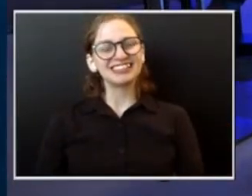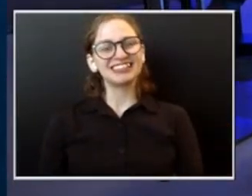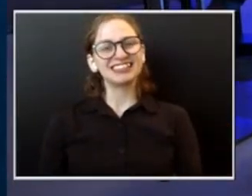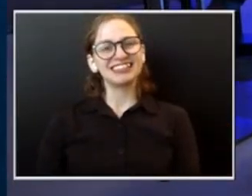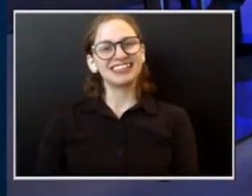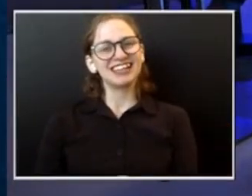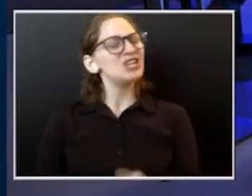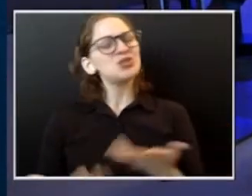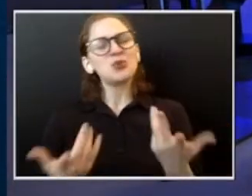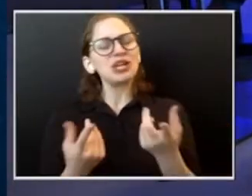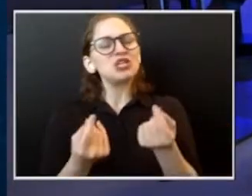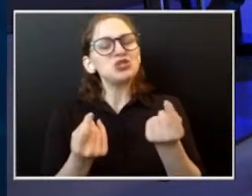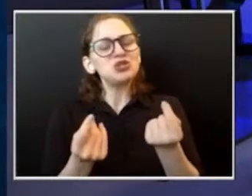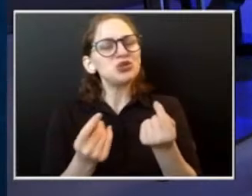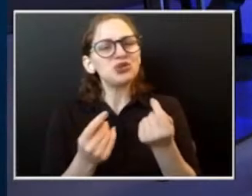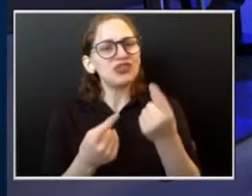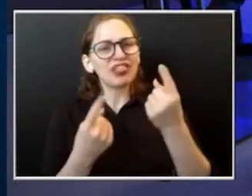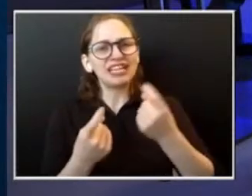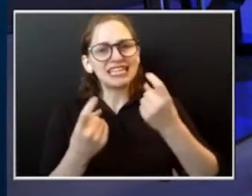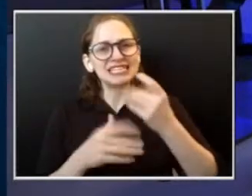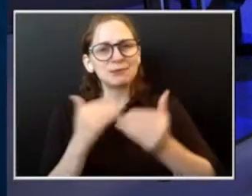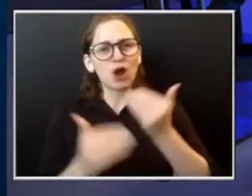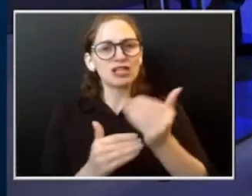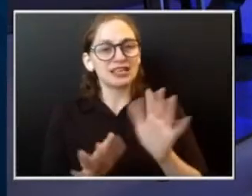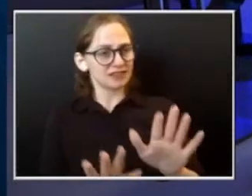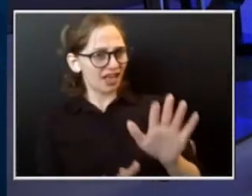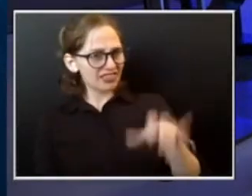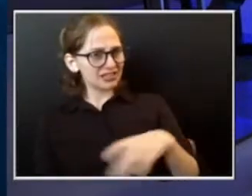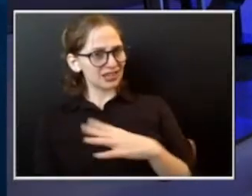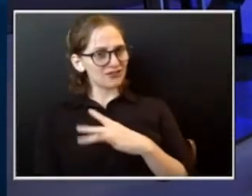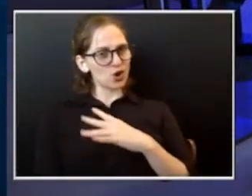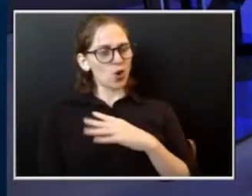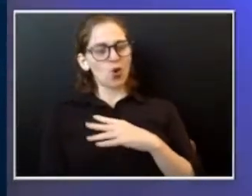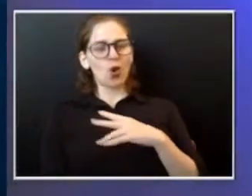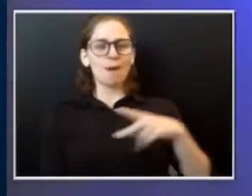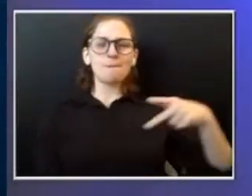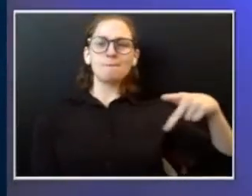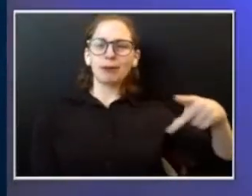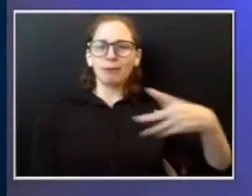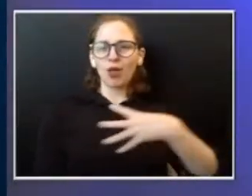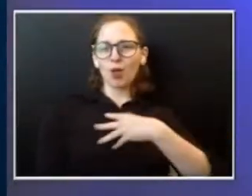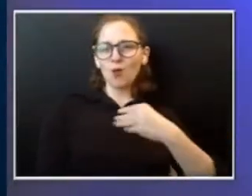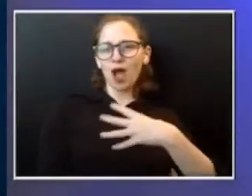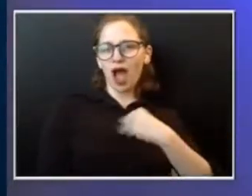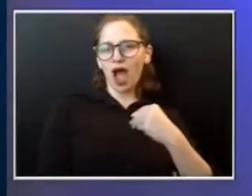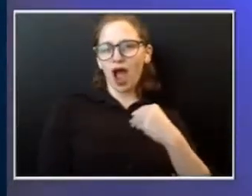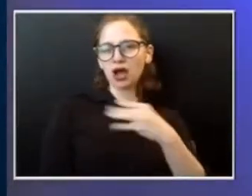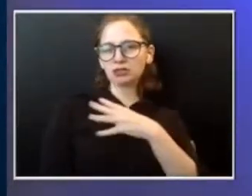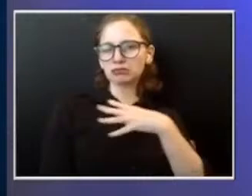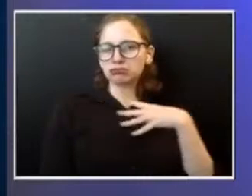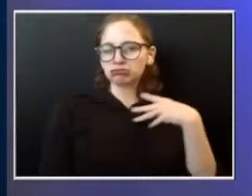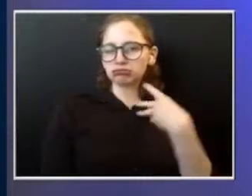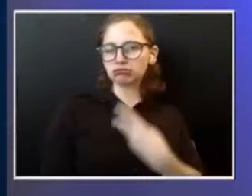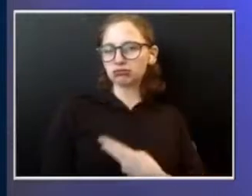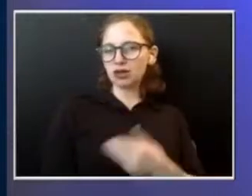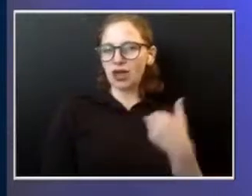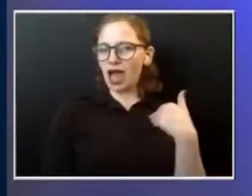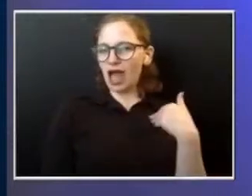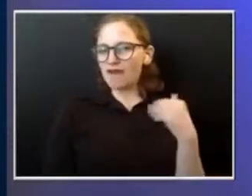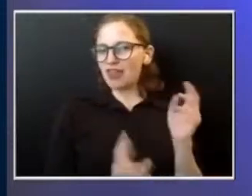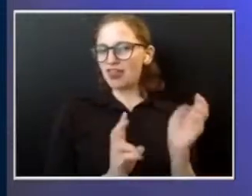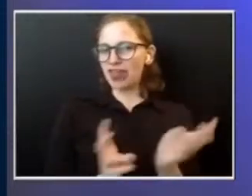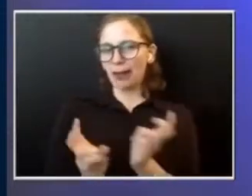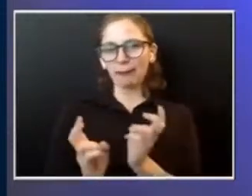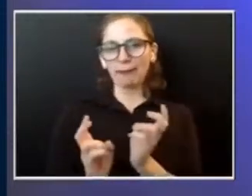you, et cetera? And by the way, that's kind of a cool purple and white. There's some theme going on here. Yeah, I know, it's a little bright too. You I don't